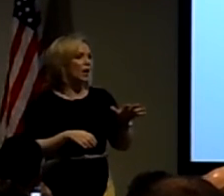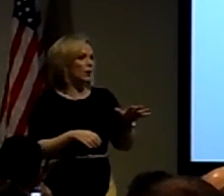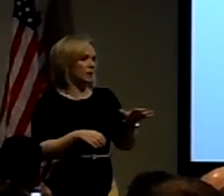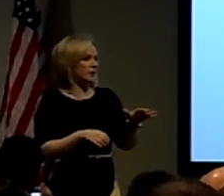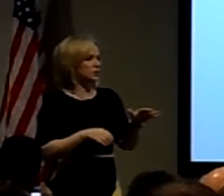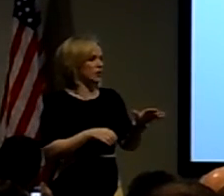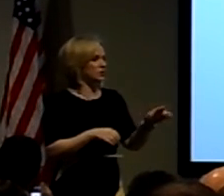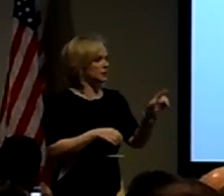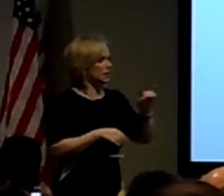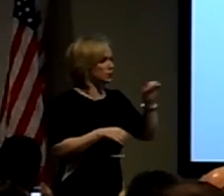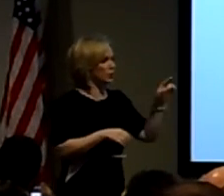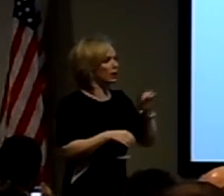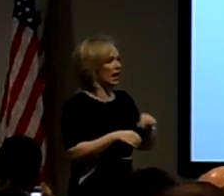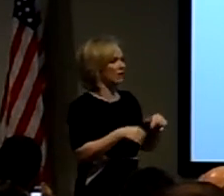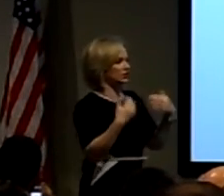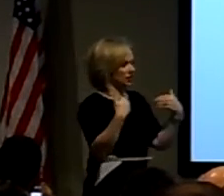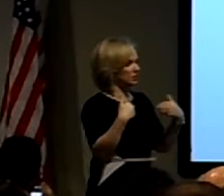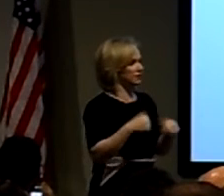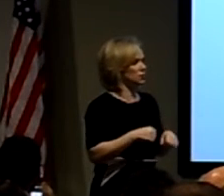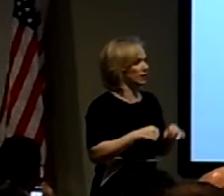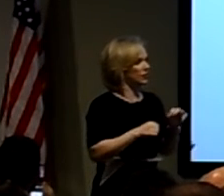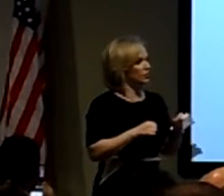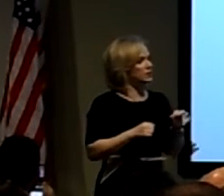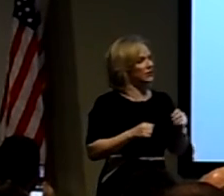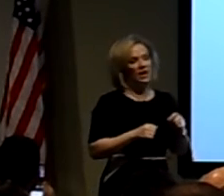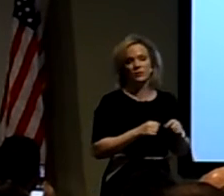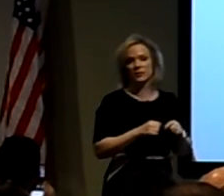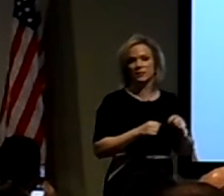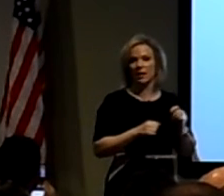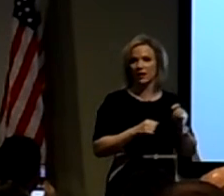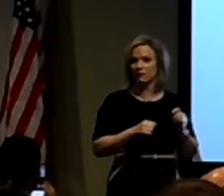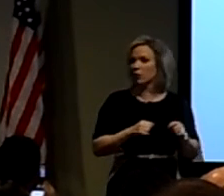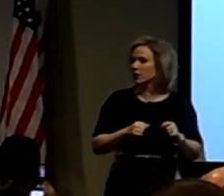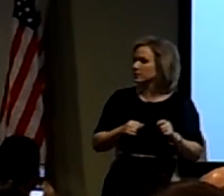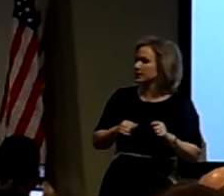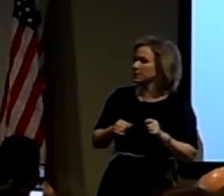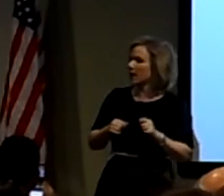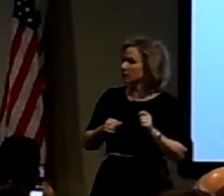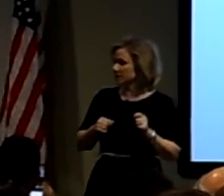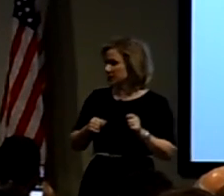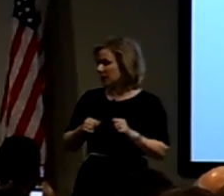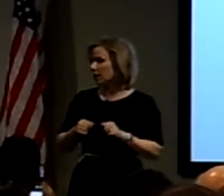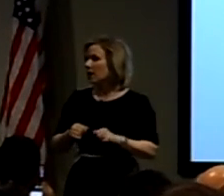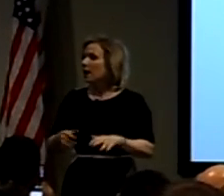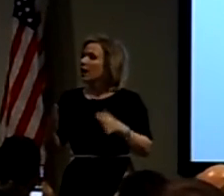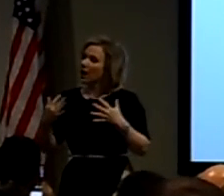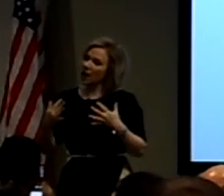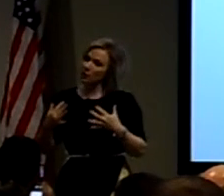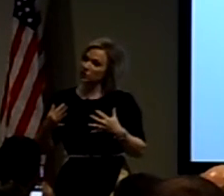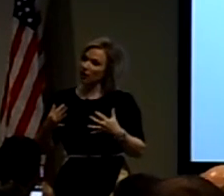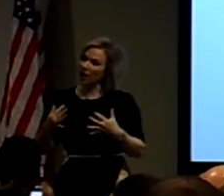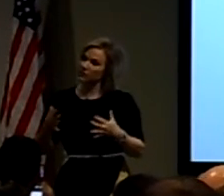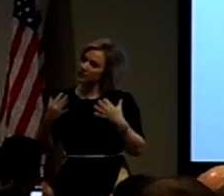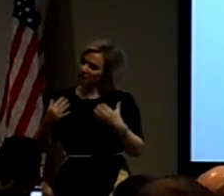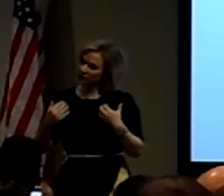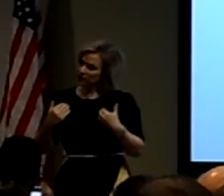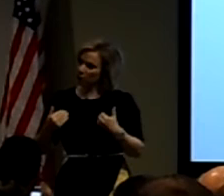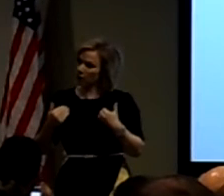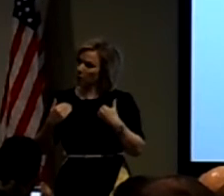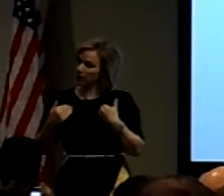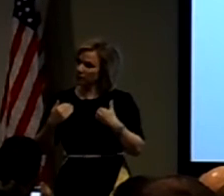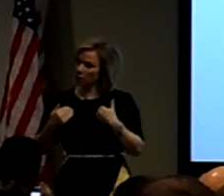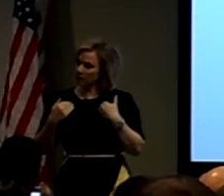The Federal Highway Administration says we will average individually 13,406 miles this year. I would drive